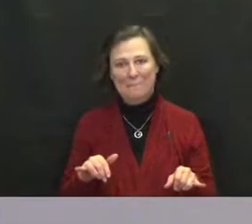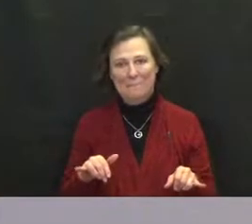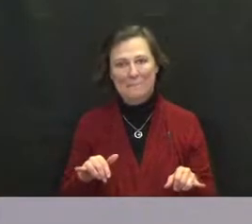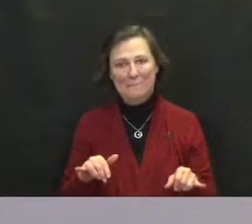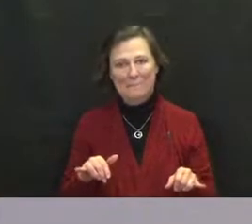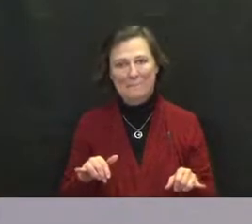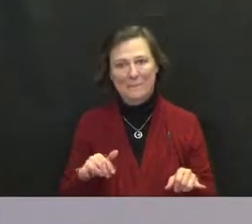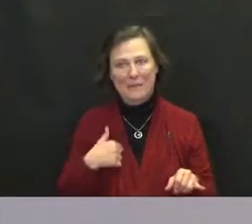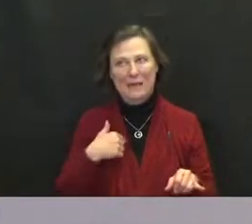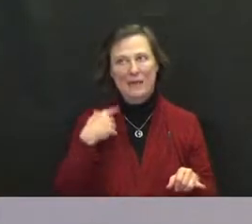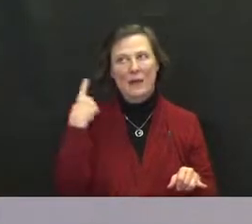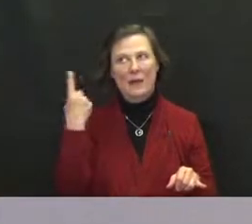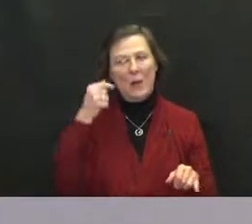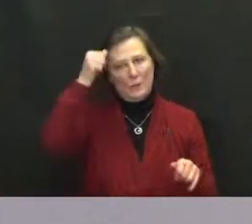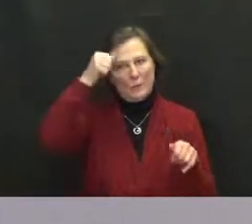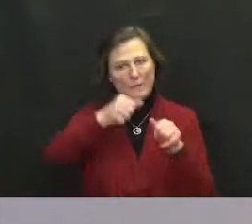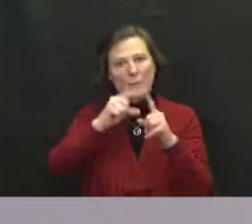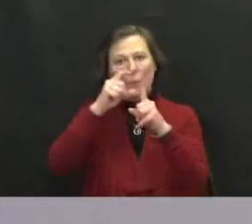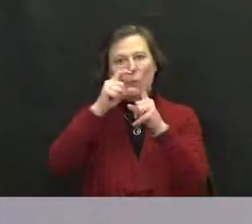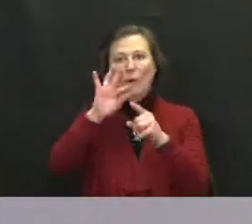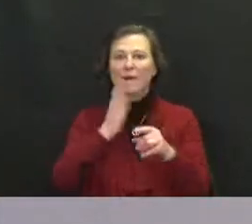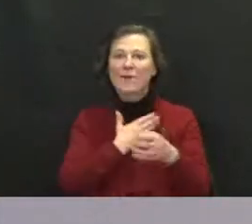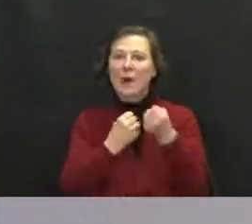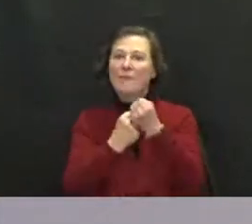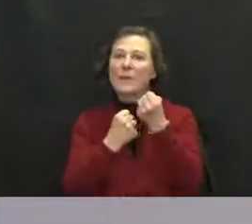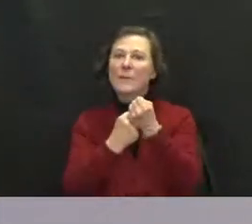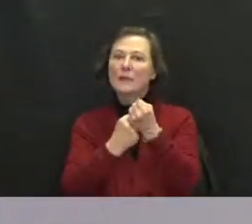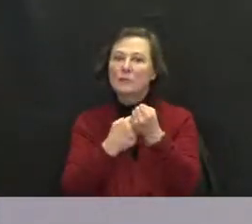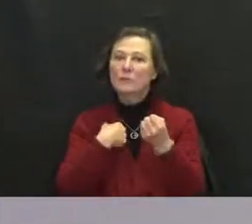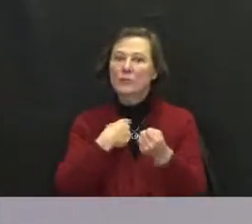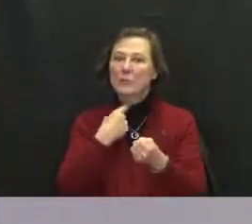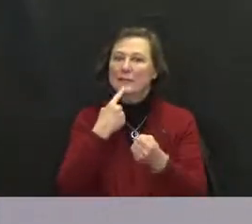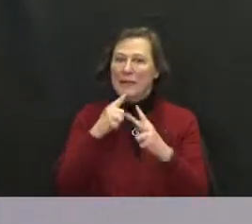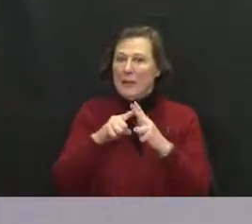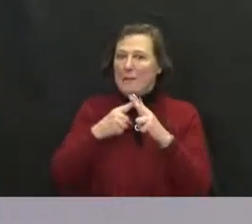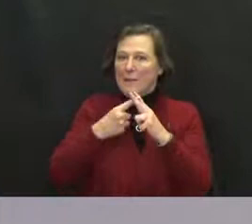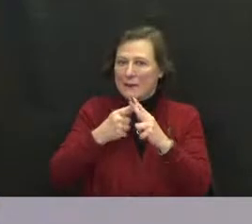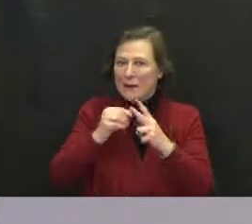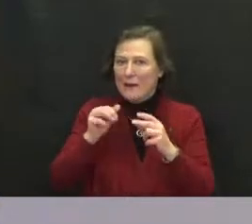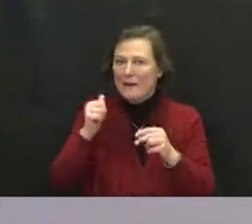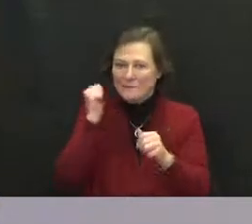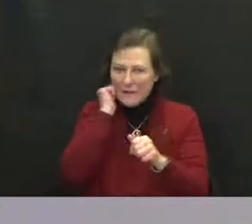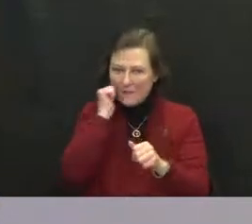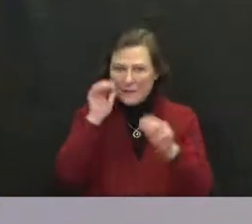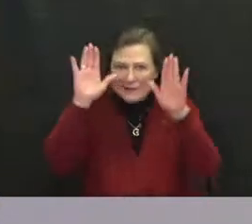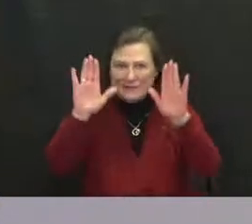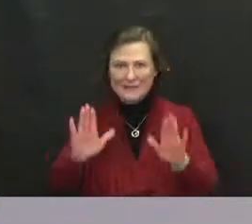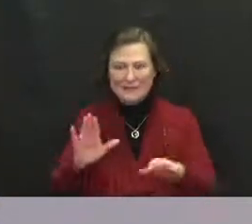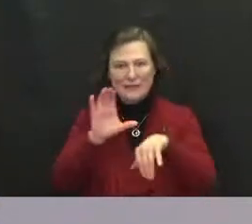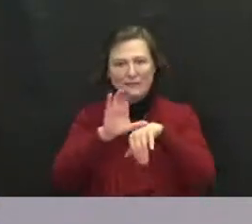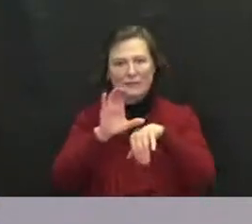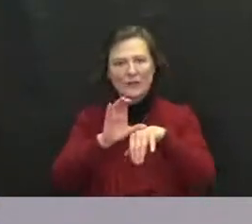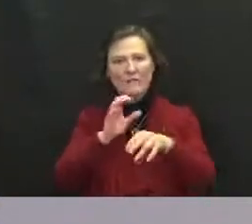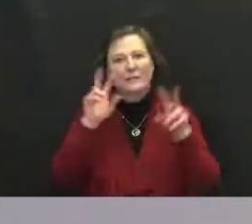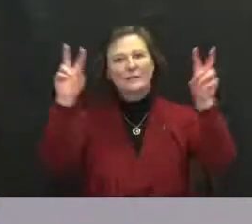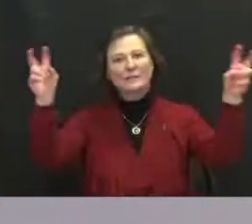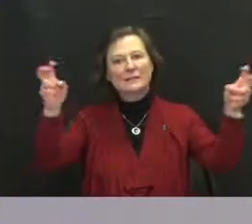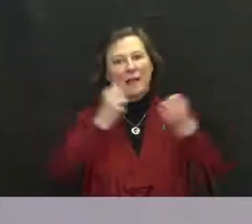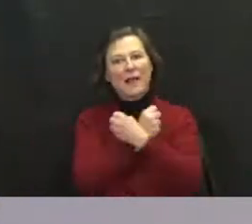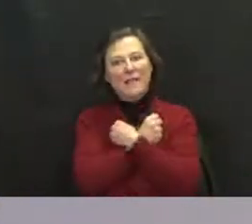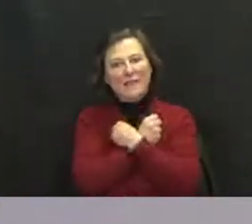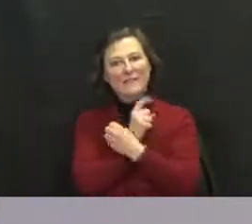I must always remember the words of our affirmation that we say at the beginning of all our services. Love is our